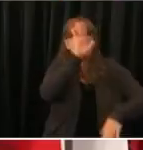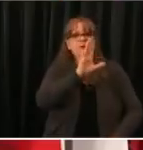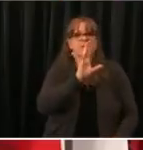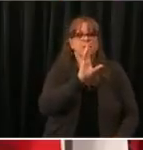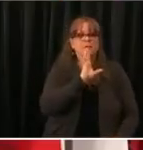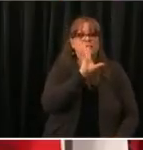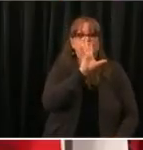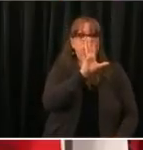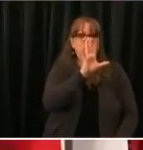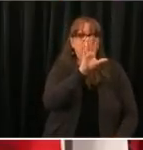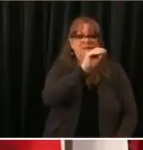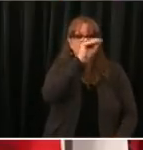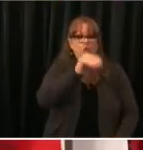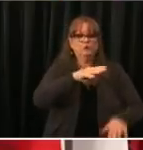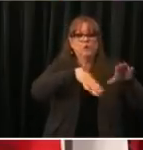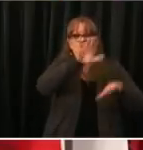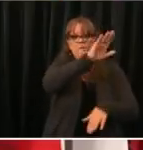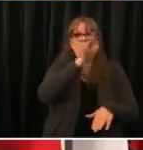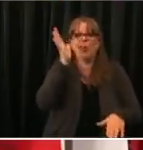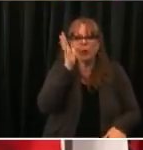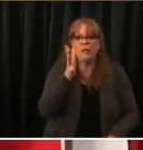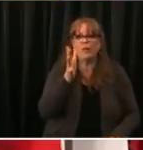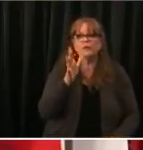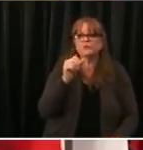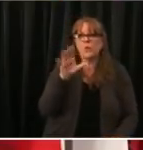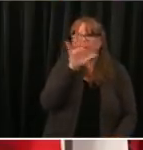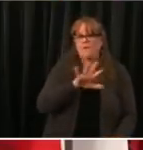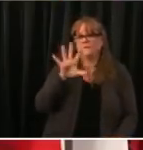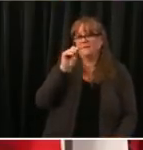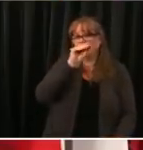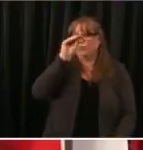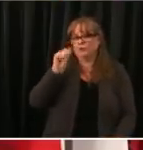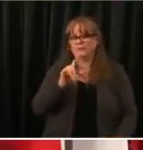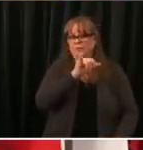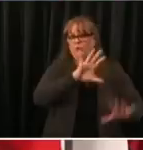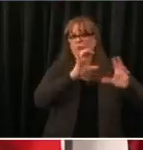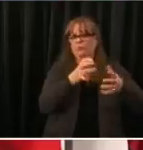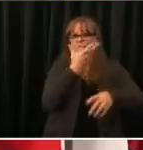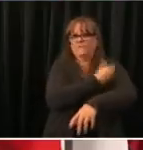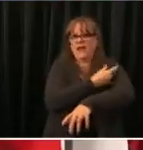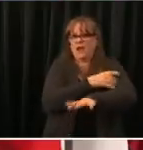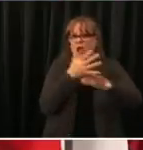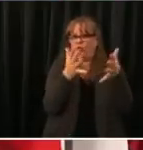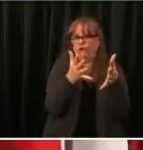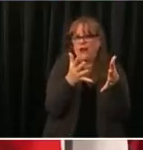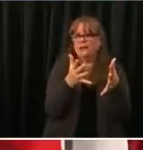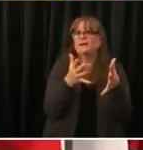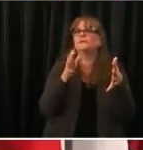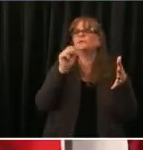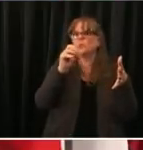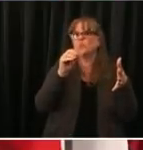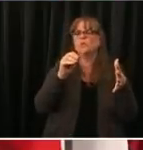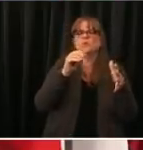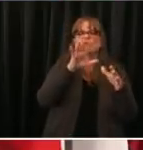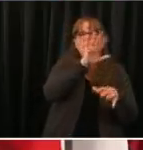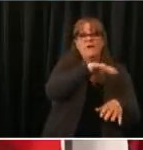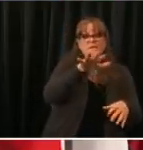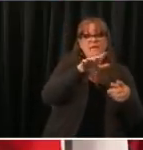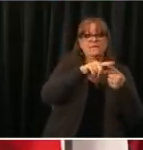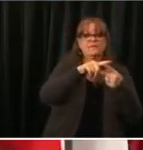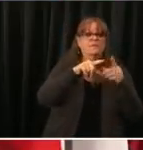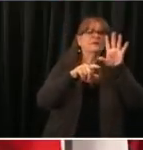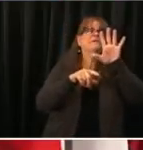of the eligible group, and will likely be, as I said, between 50 and 55%, is it starts to slow down, meaning everybody who's on a